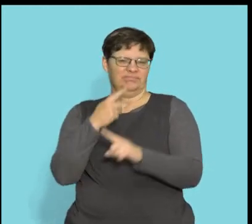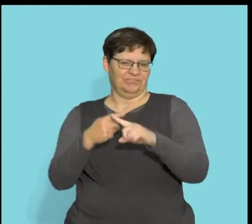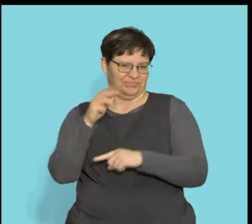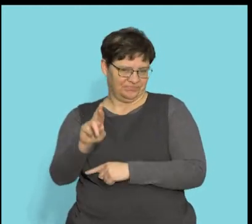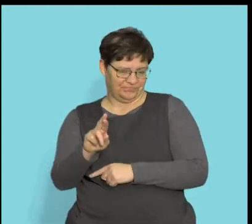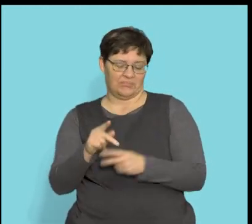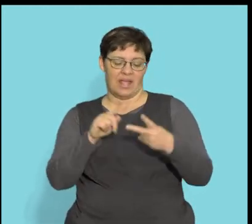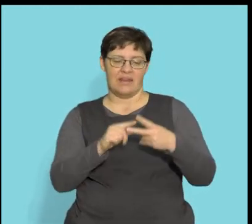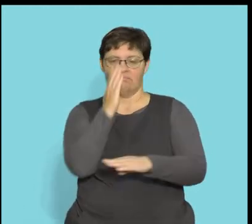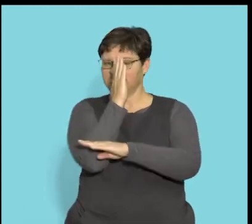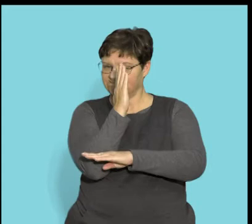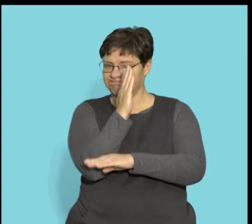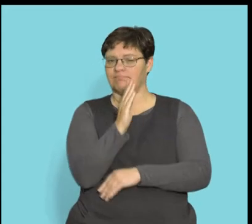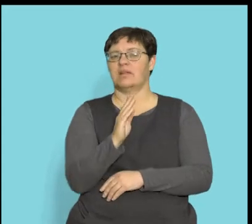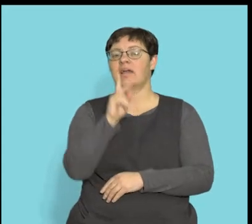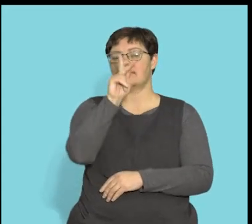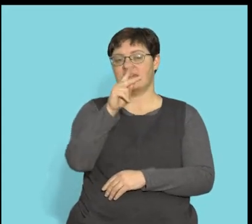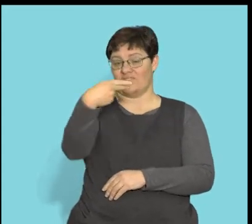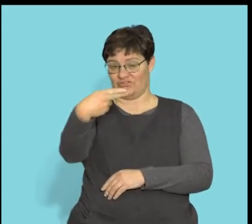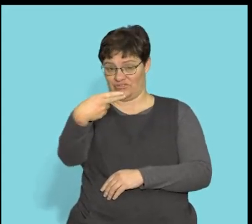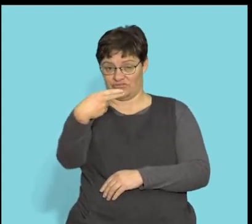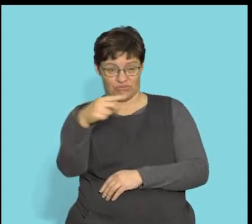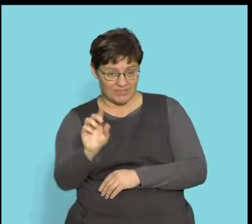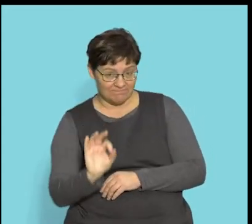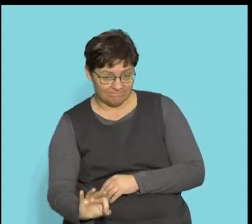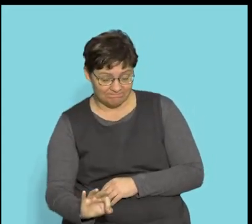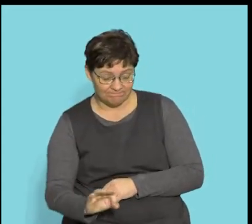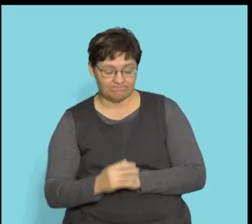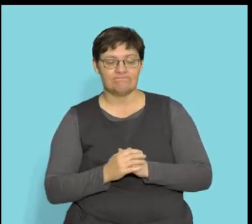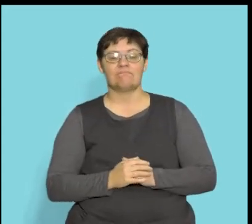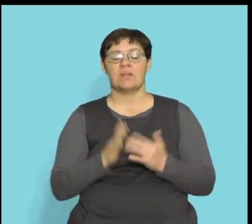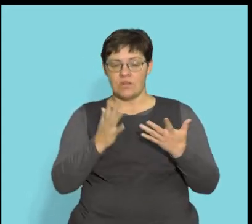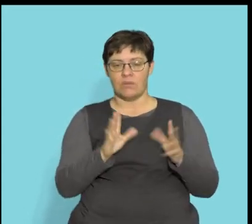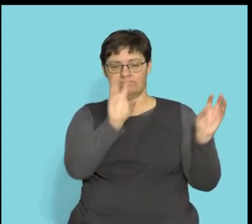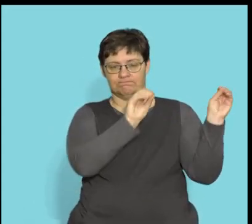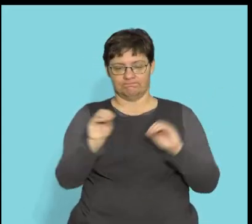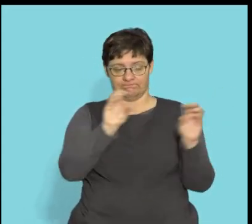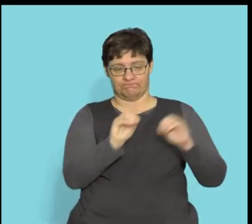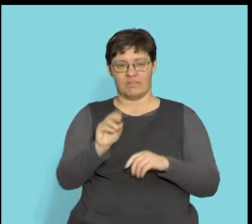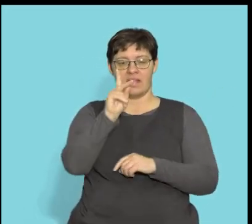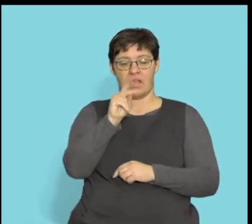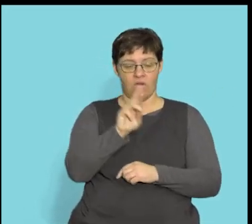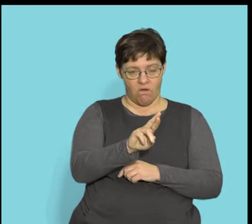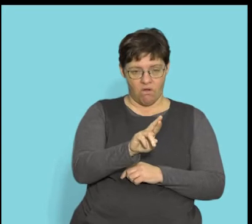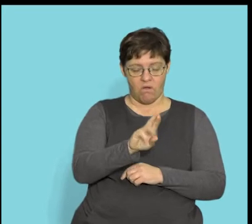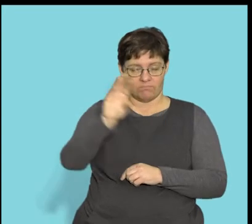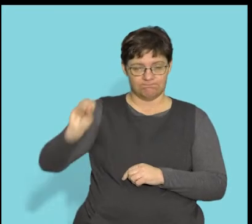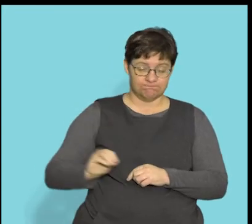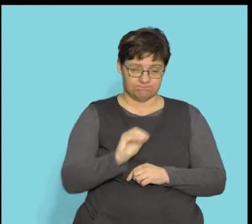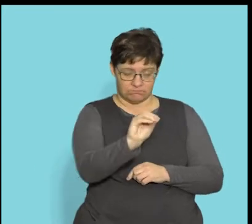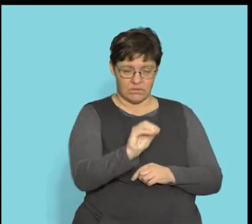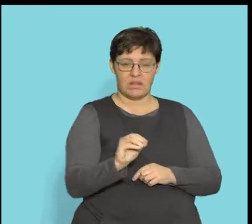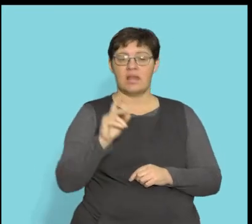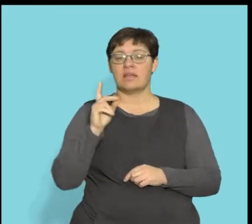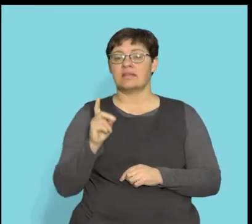k times r, and my new height will be kh. So I'm now going to substitute kr in place for my